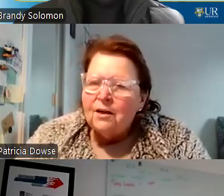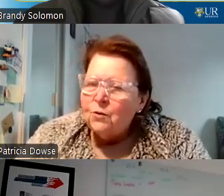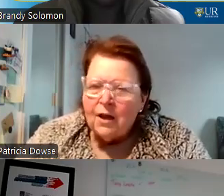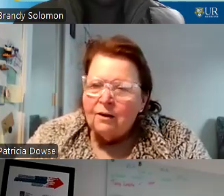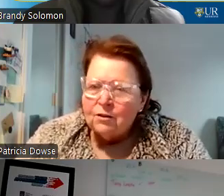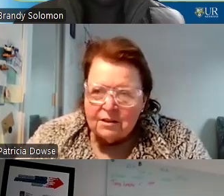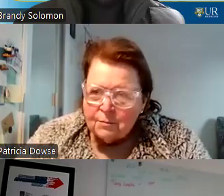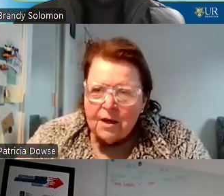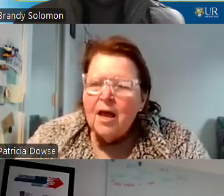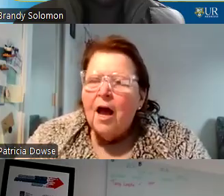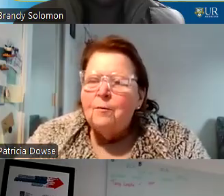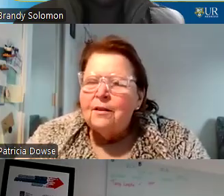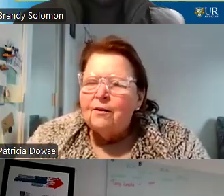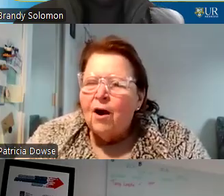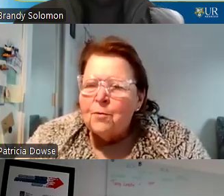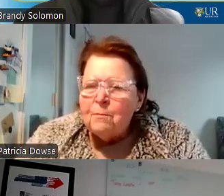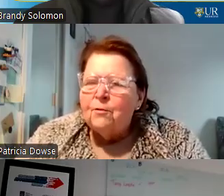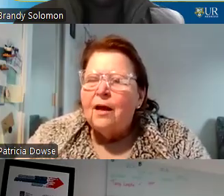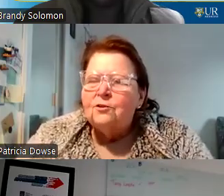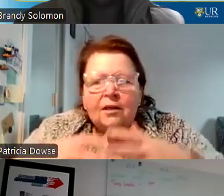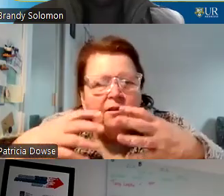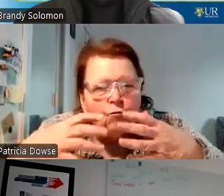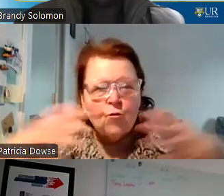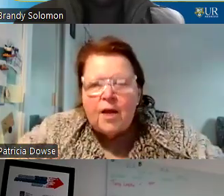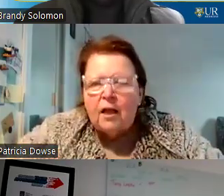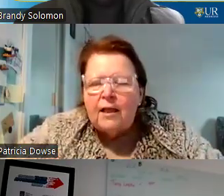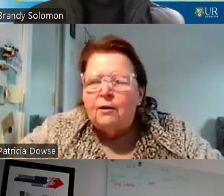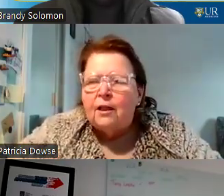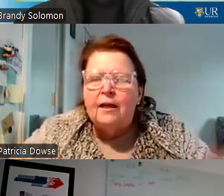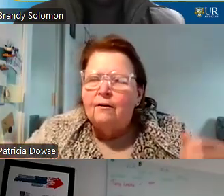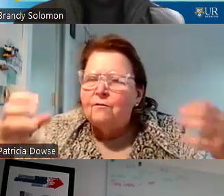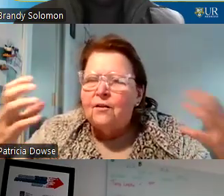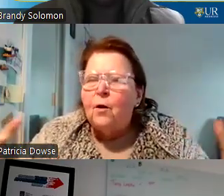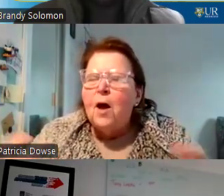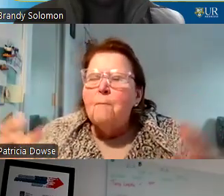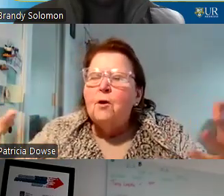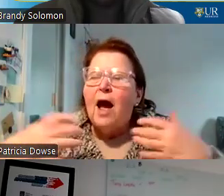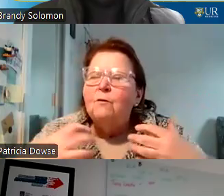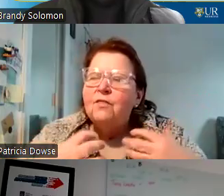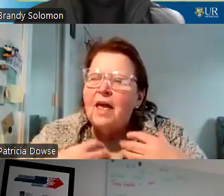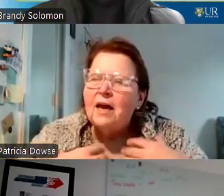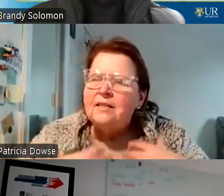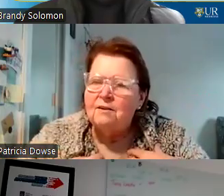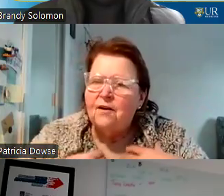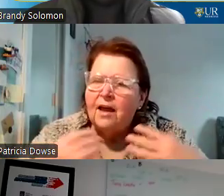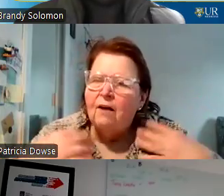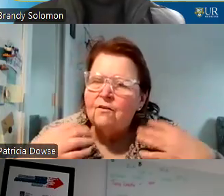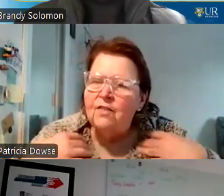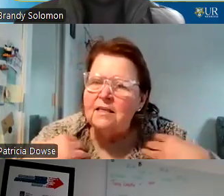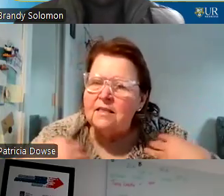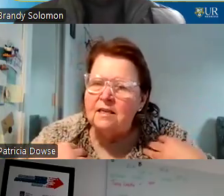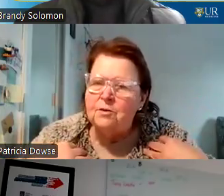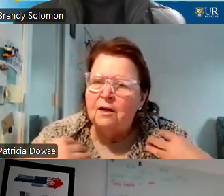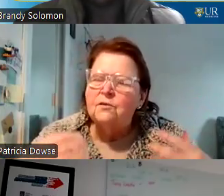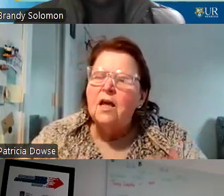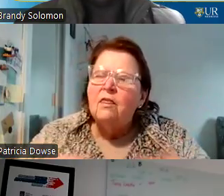you once, I knew you had autism. I mean, there are people that just ring loud and clear, but how do they identify? How do